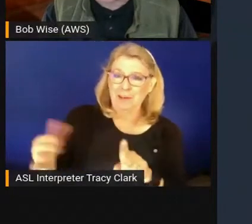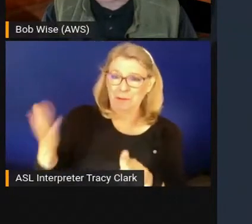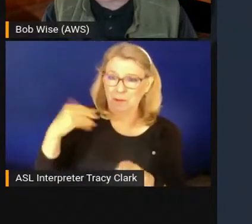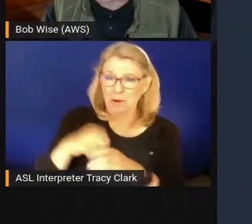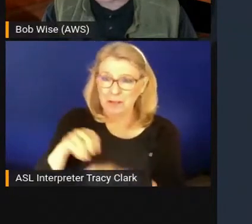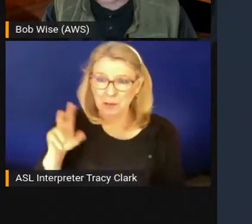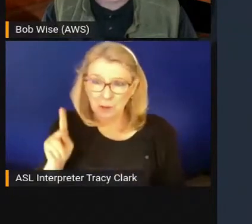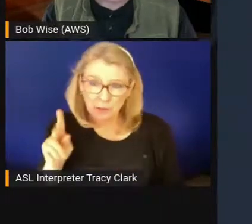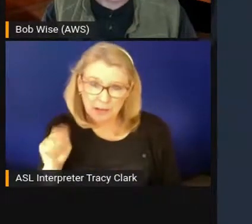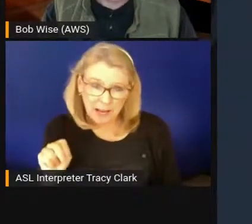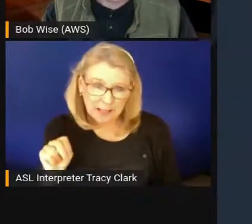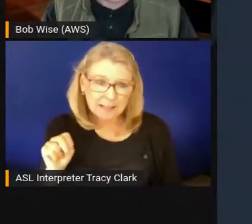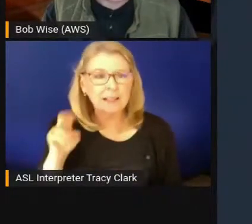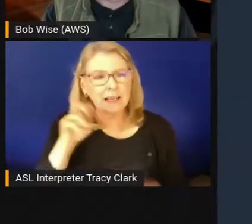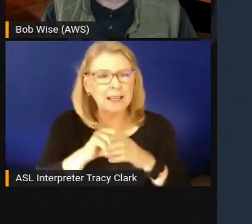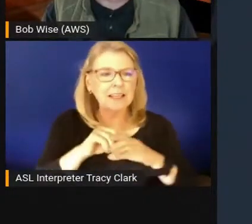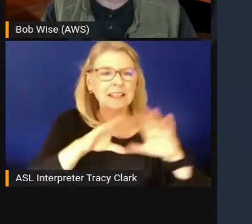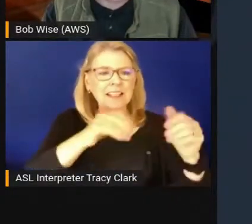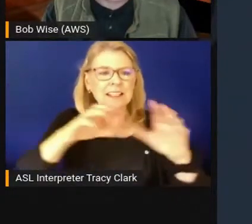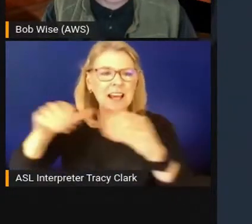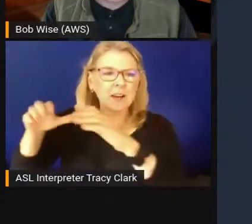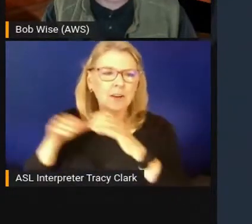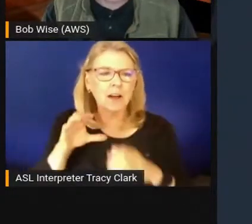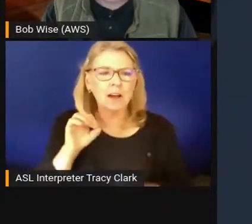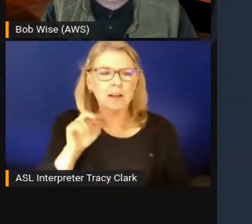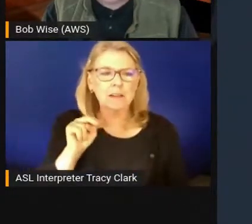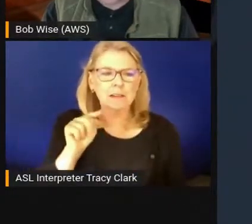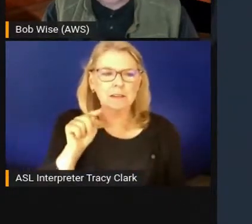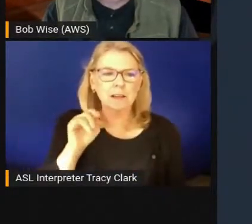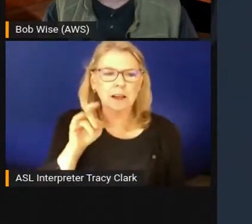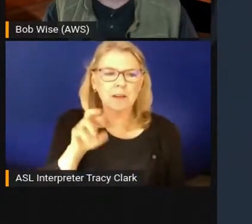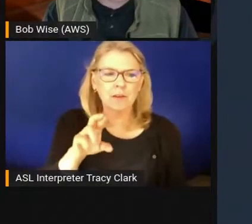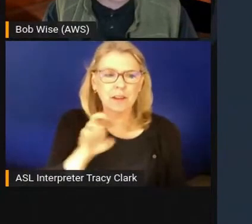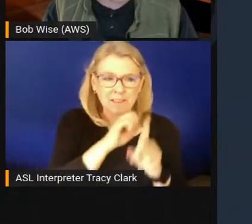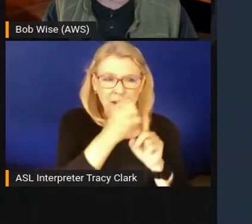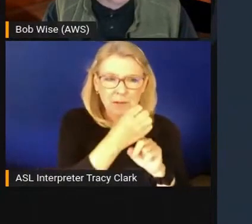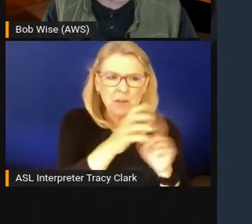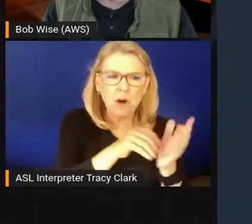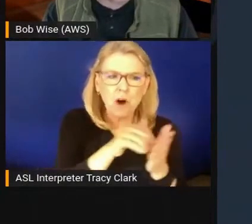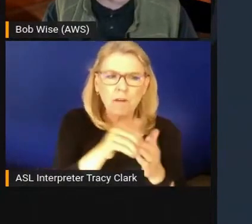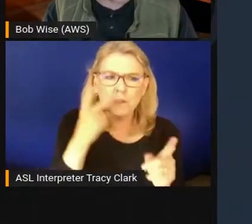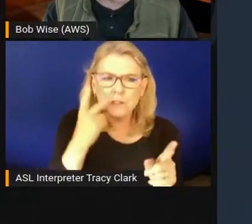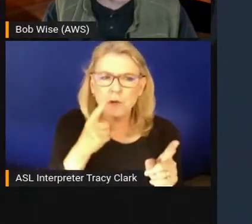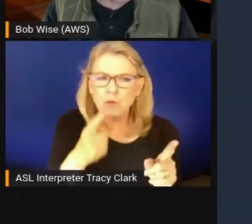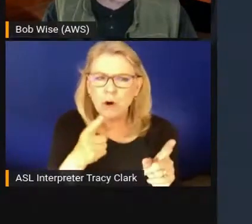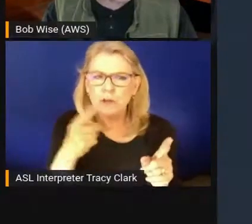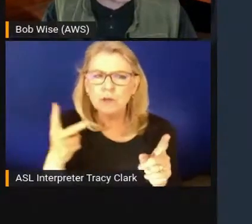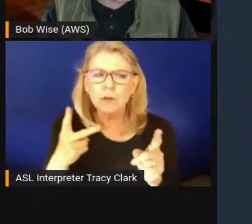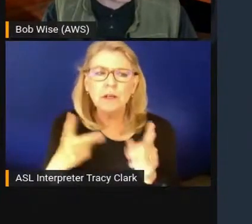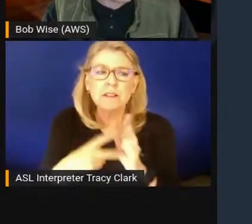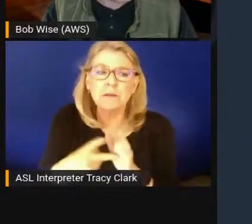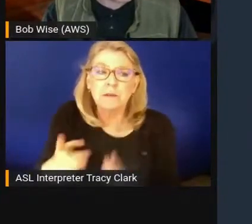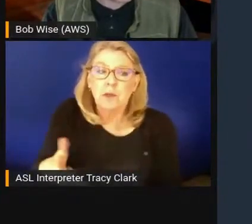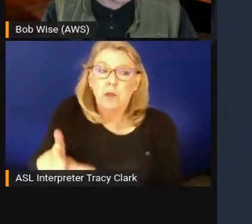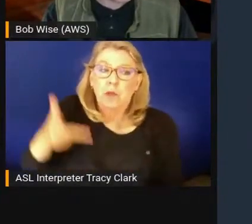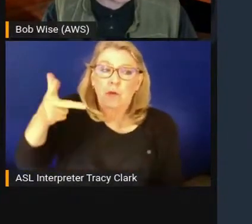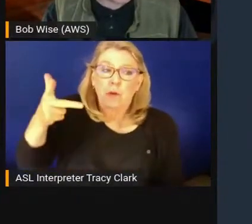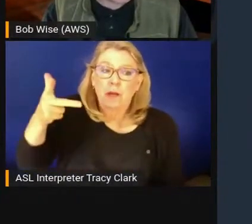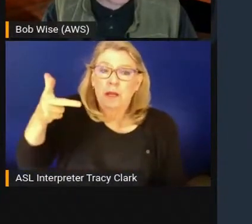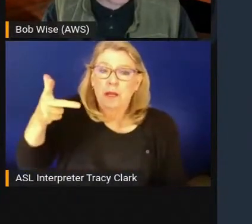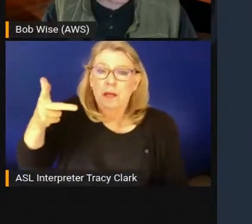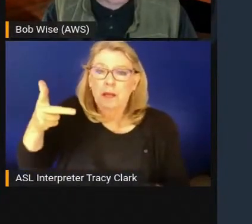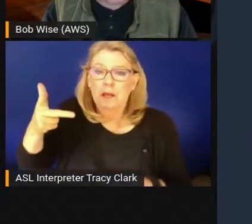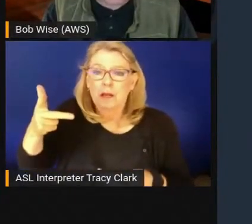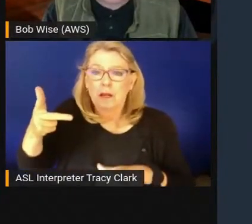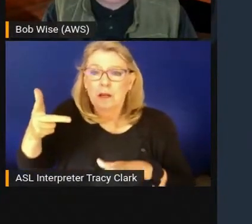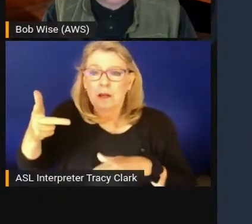containerized environments generally. You see 1 to 2, sometimes even 3 orders of magnitude in difference between